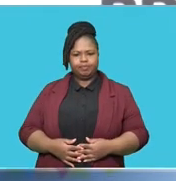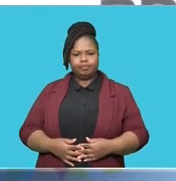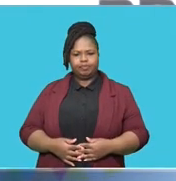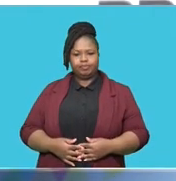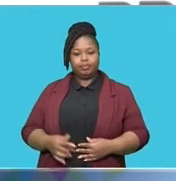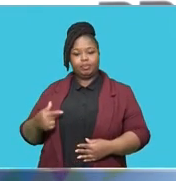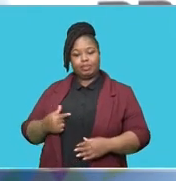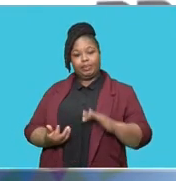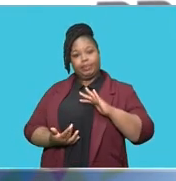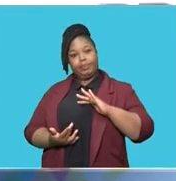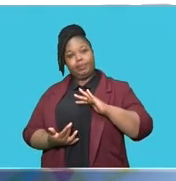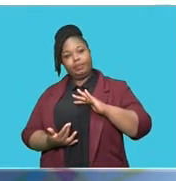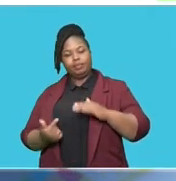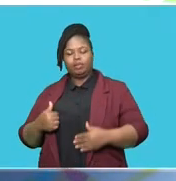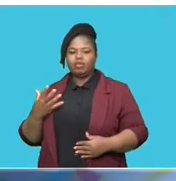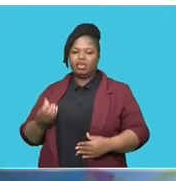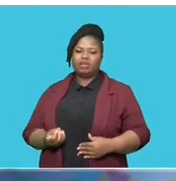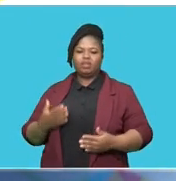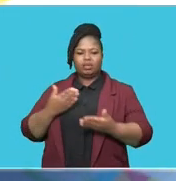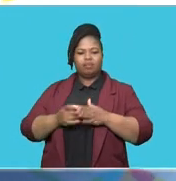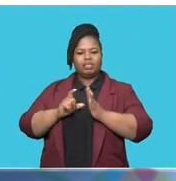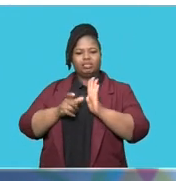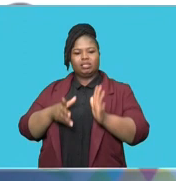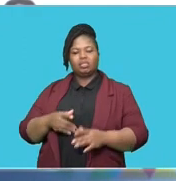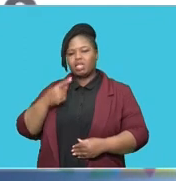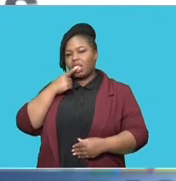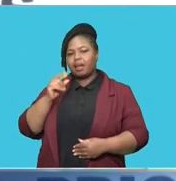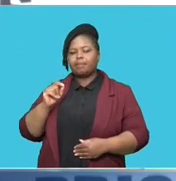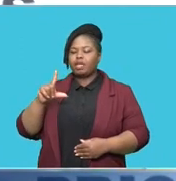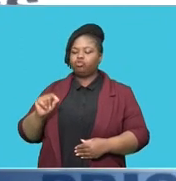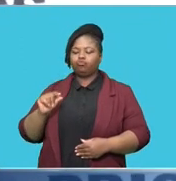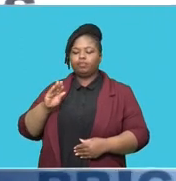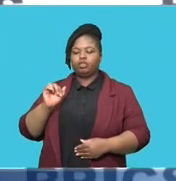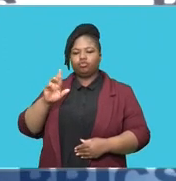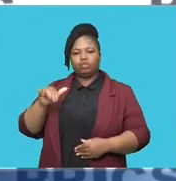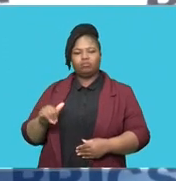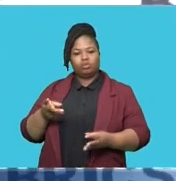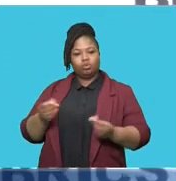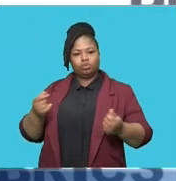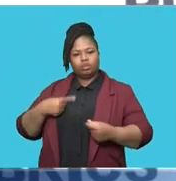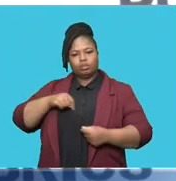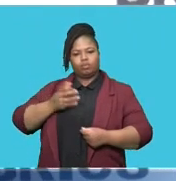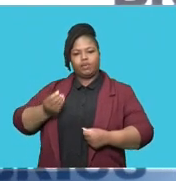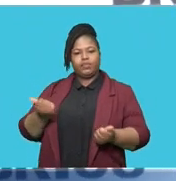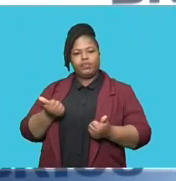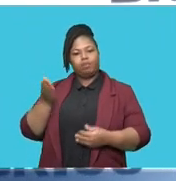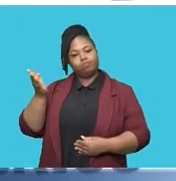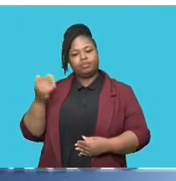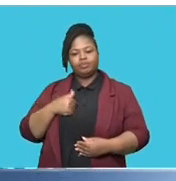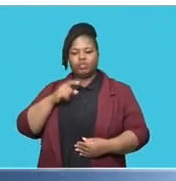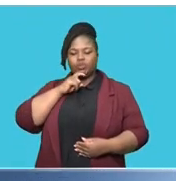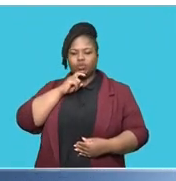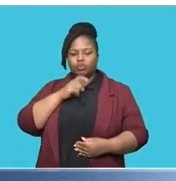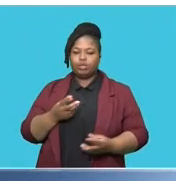passion that I have would lead me to become a designer of a battery solution, which I already have right now in space. And I'm using a